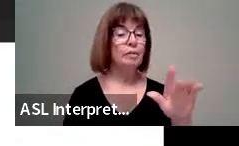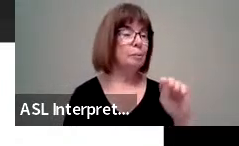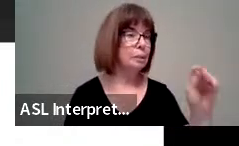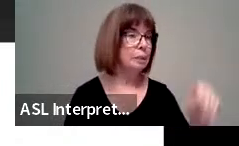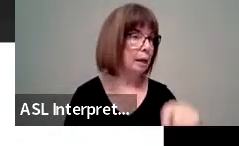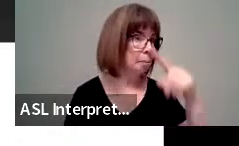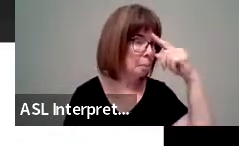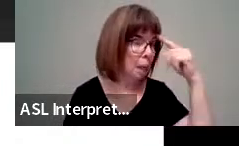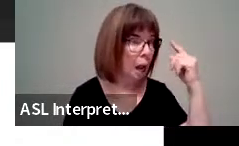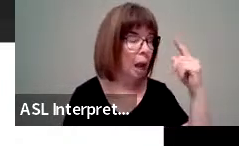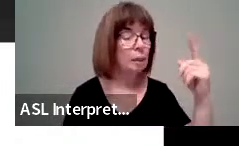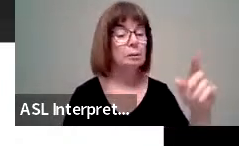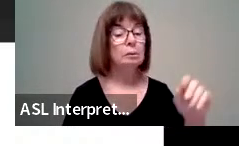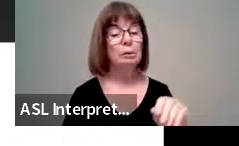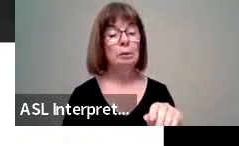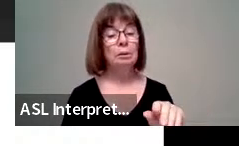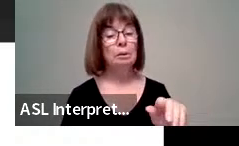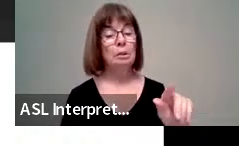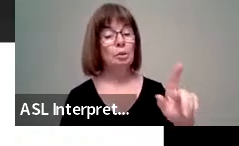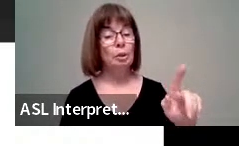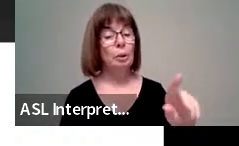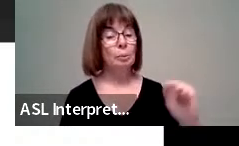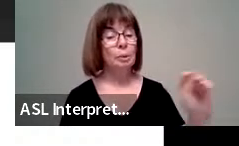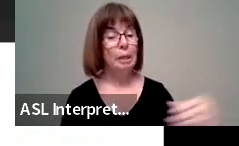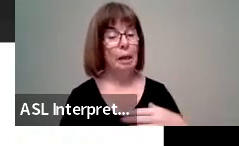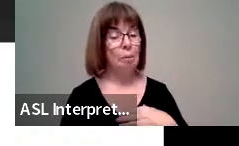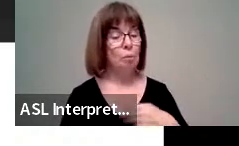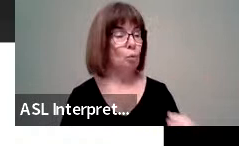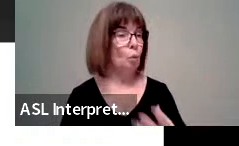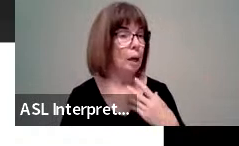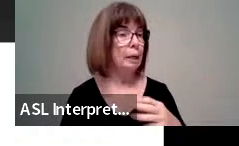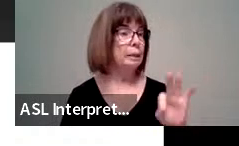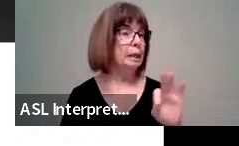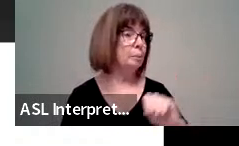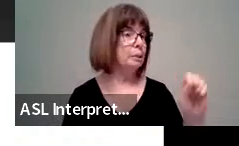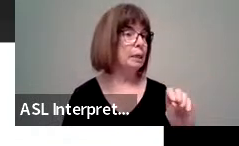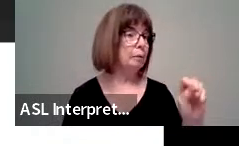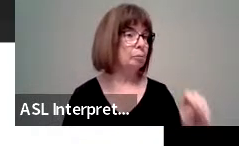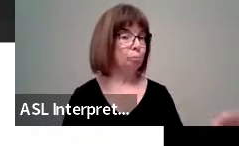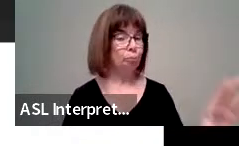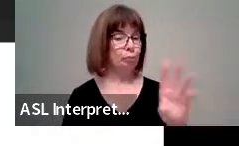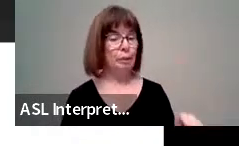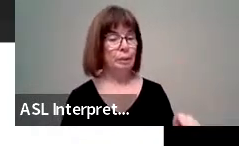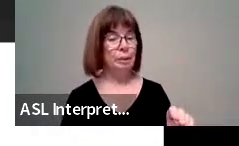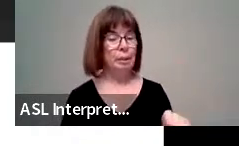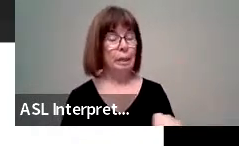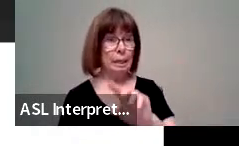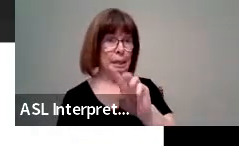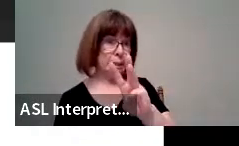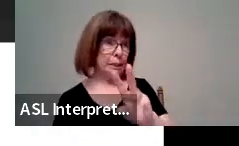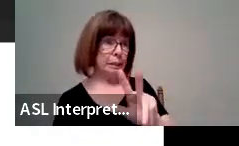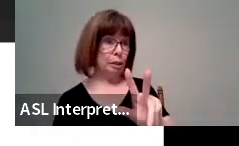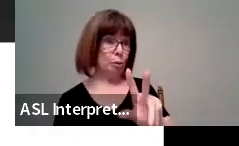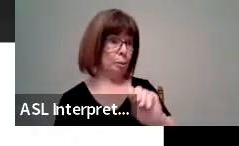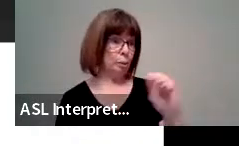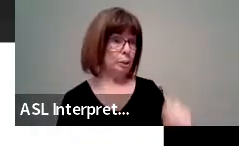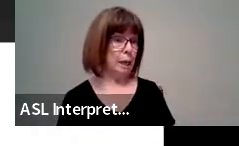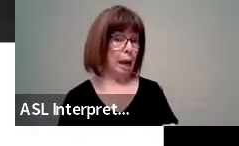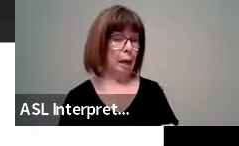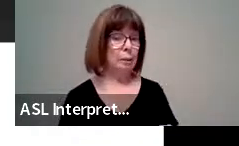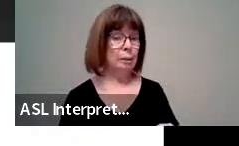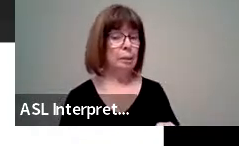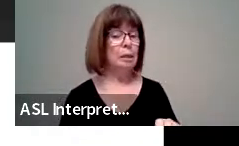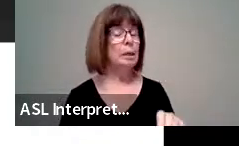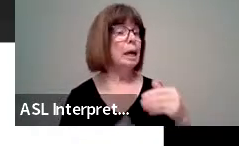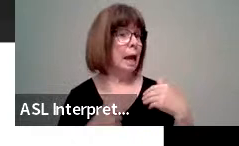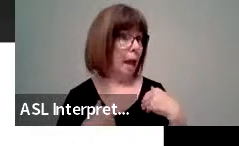9% Asian. 63% of persons with Mpox live in Oakland, and